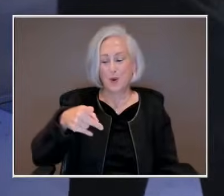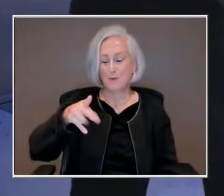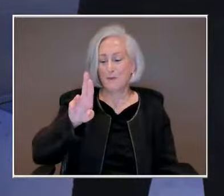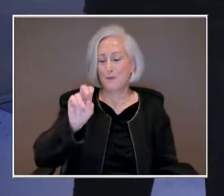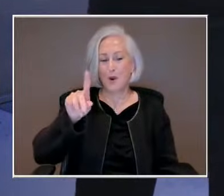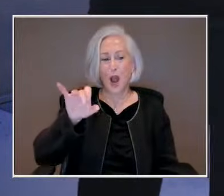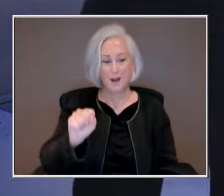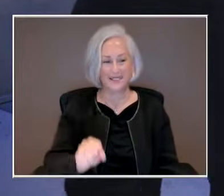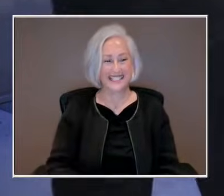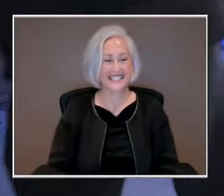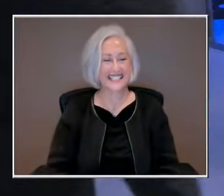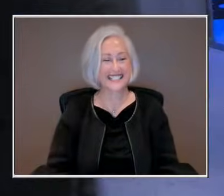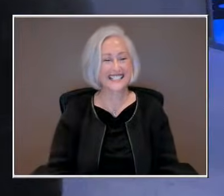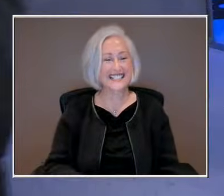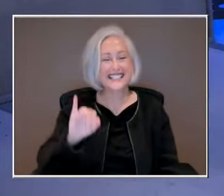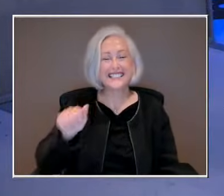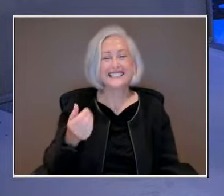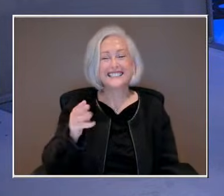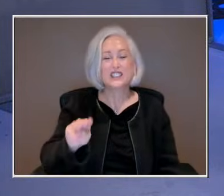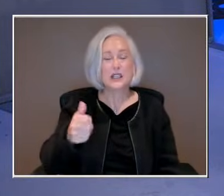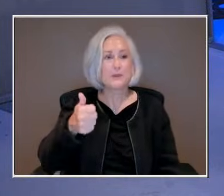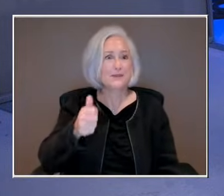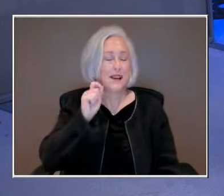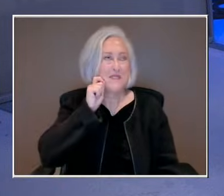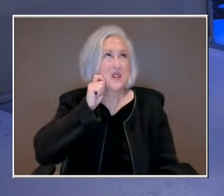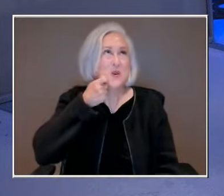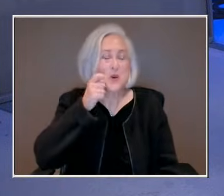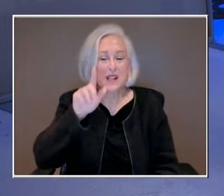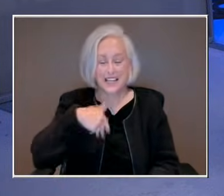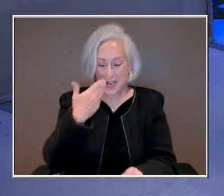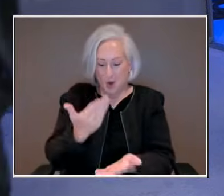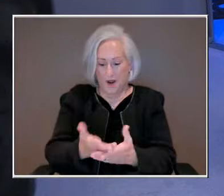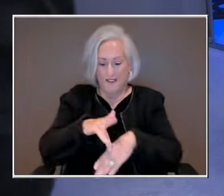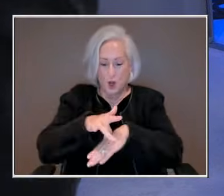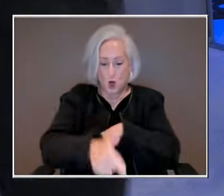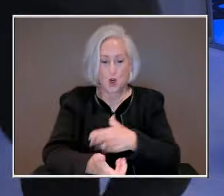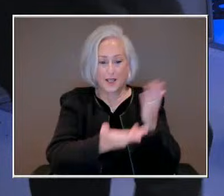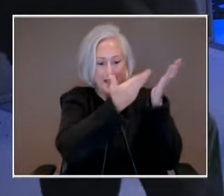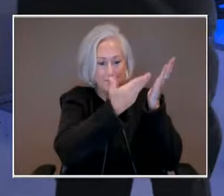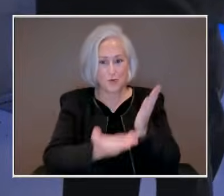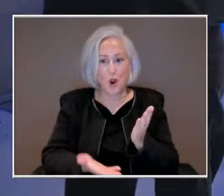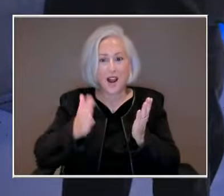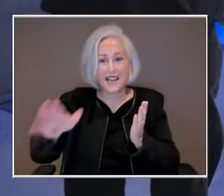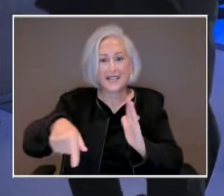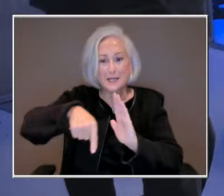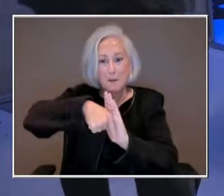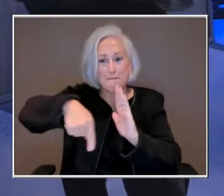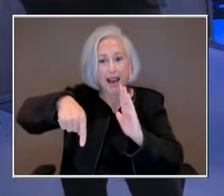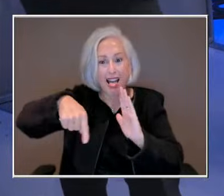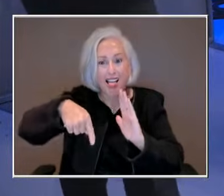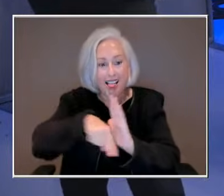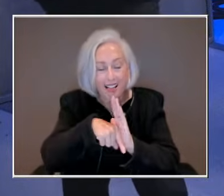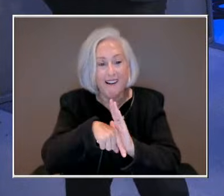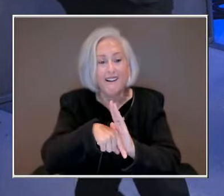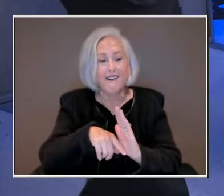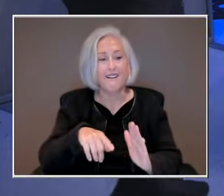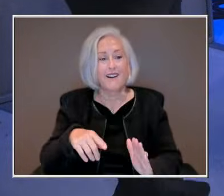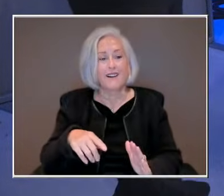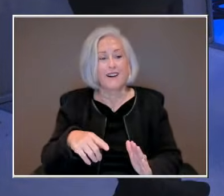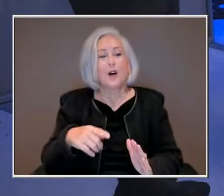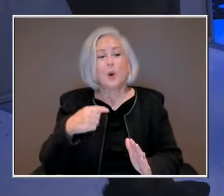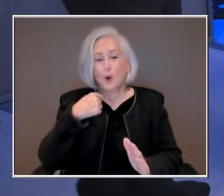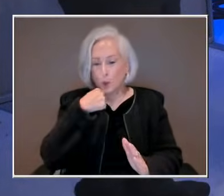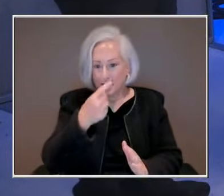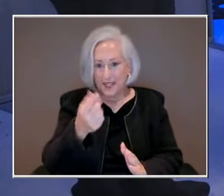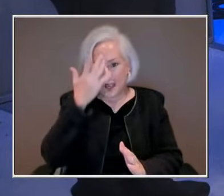Okay, Jim is super cool. He got here early. He brought his bells. we're going to get to why he brought these. What are these